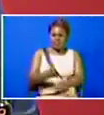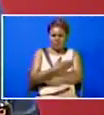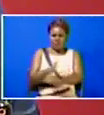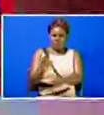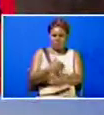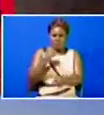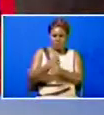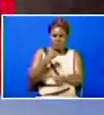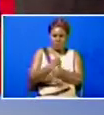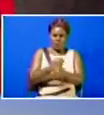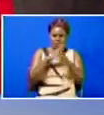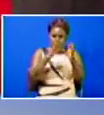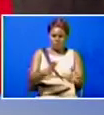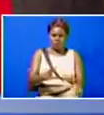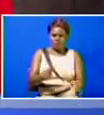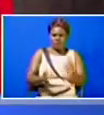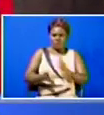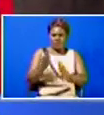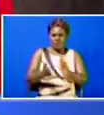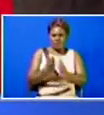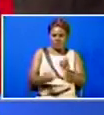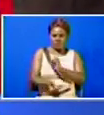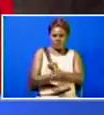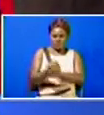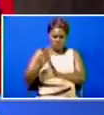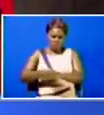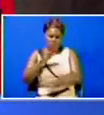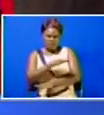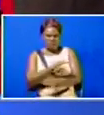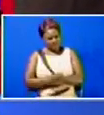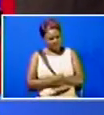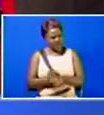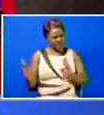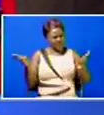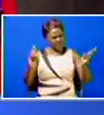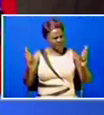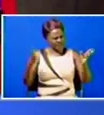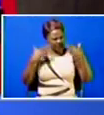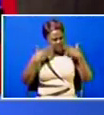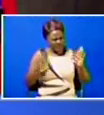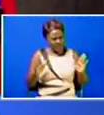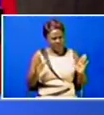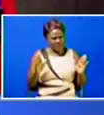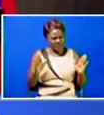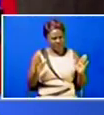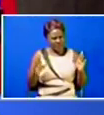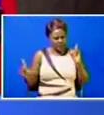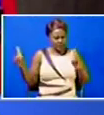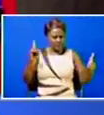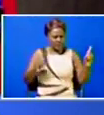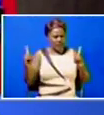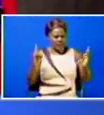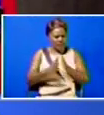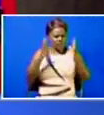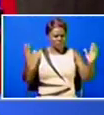Yego is at the venue to bring us up to speed. Tandiwe, good evening. Is it all systems go for arguably the biggest event